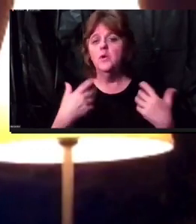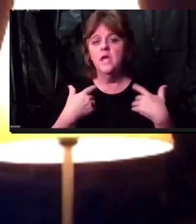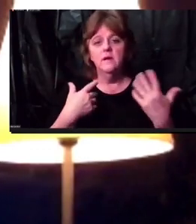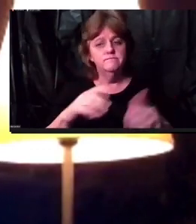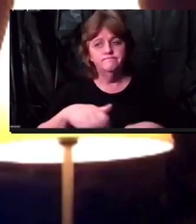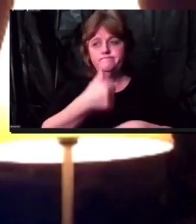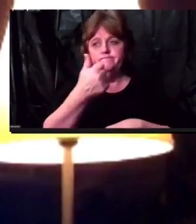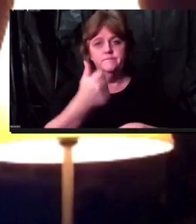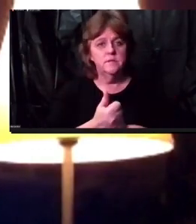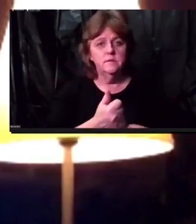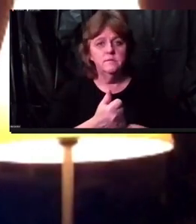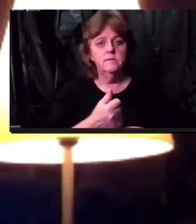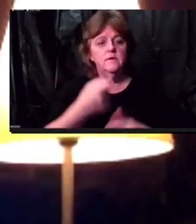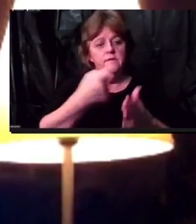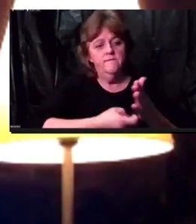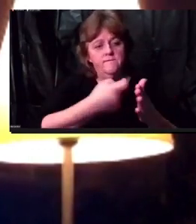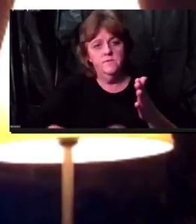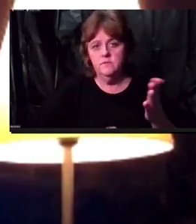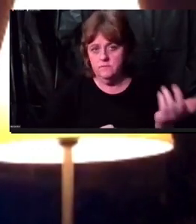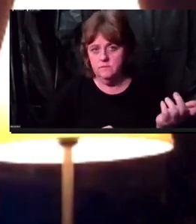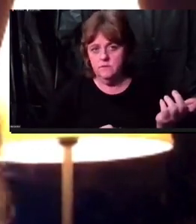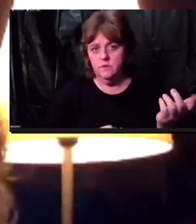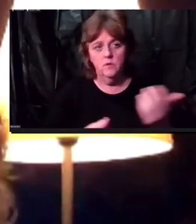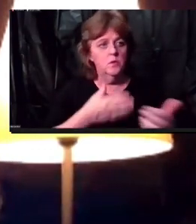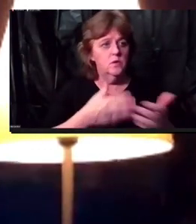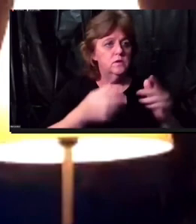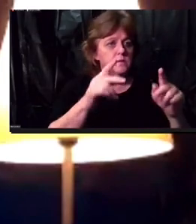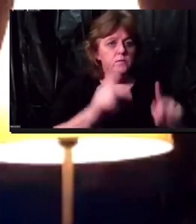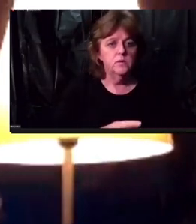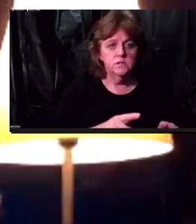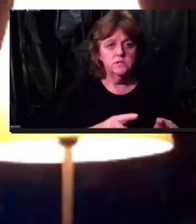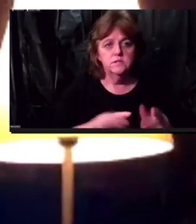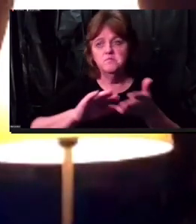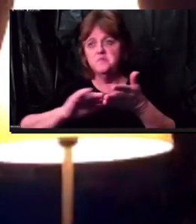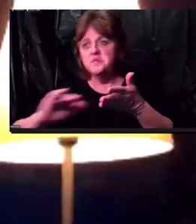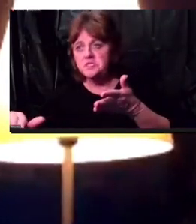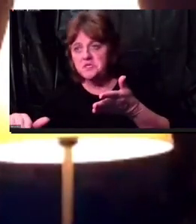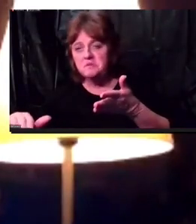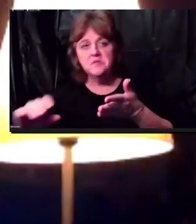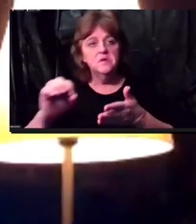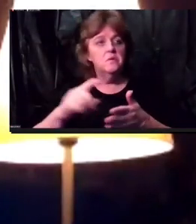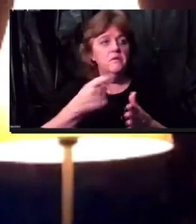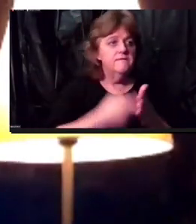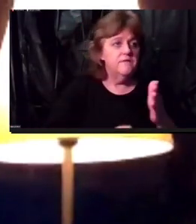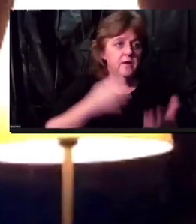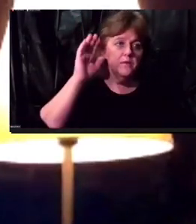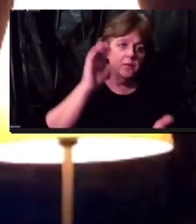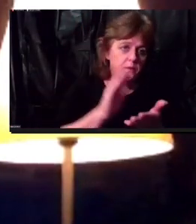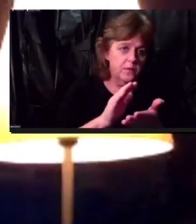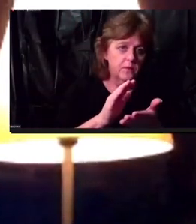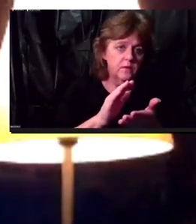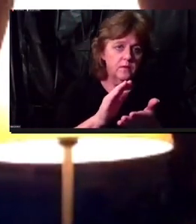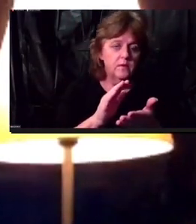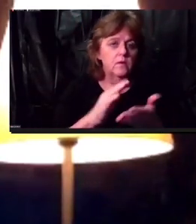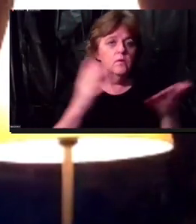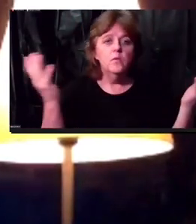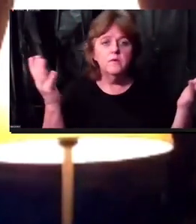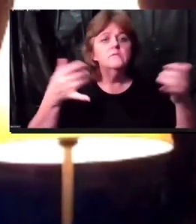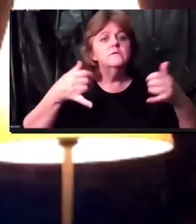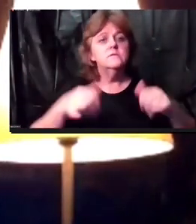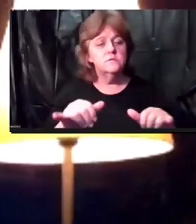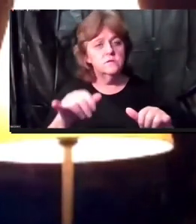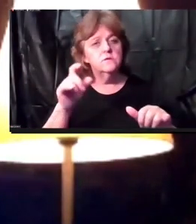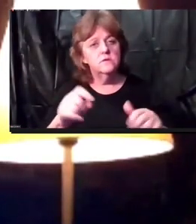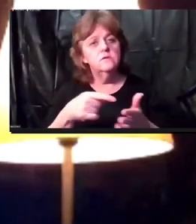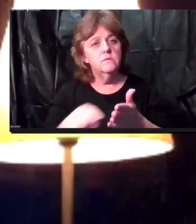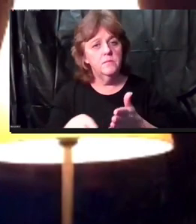to pay regardless of whether the person's case is dismissed or if the fine is reduced or whatever. We still